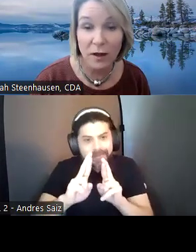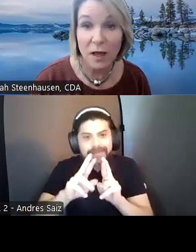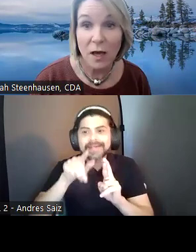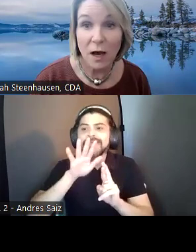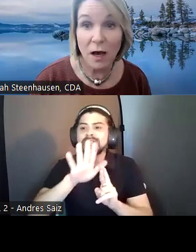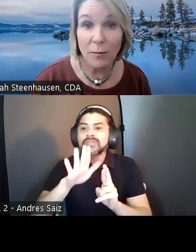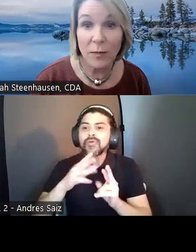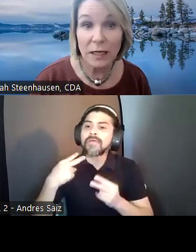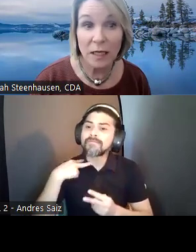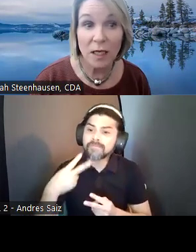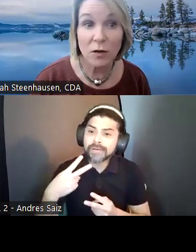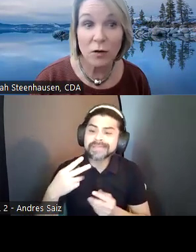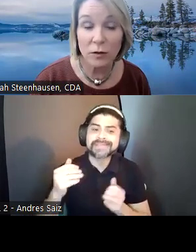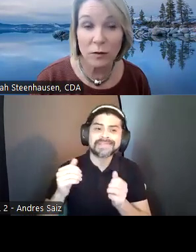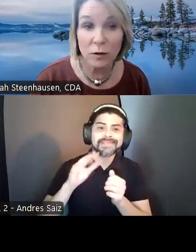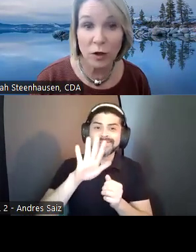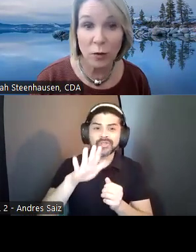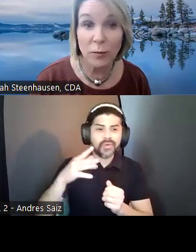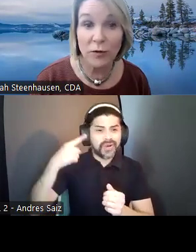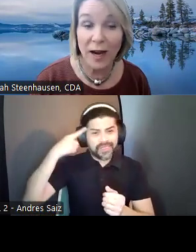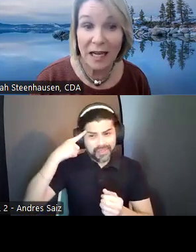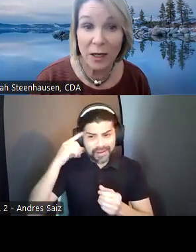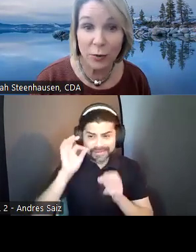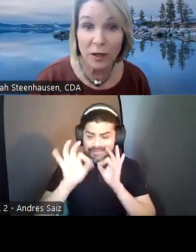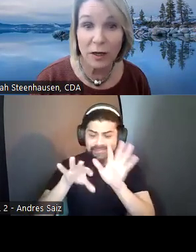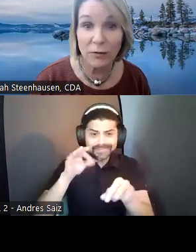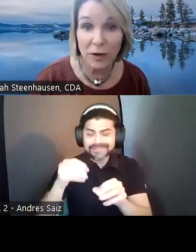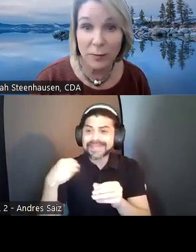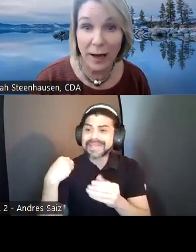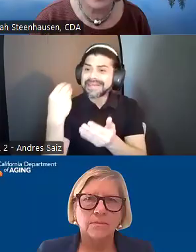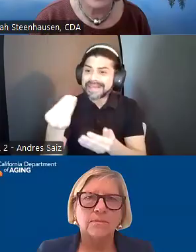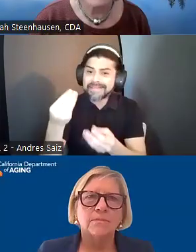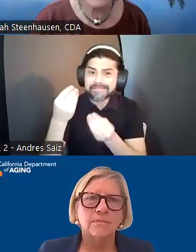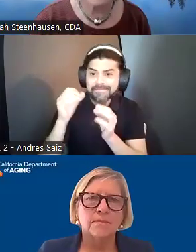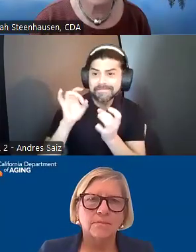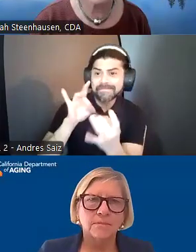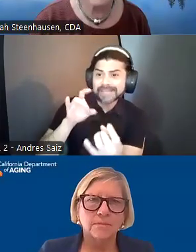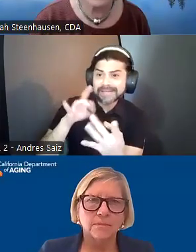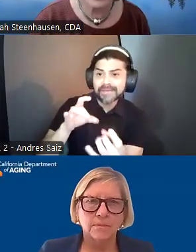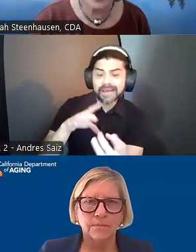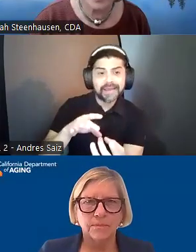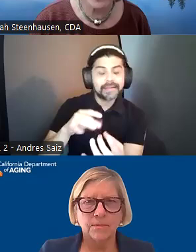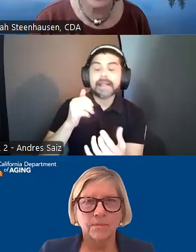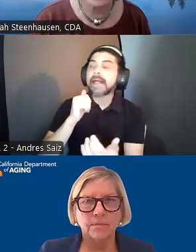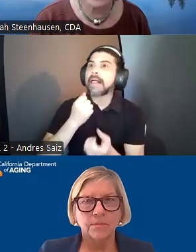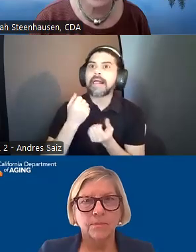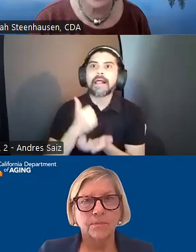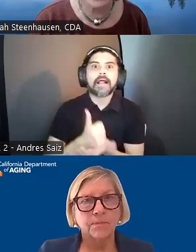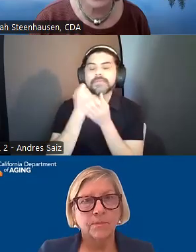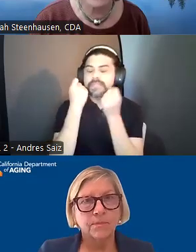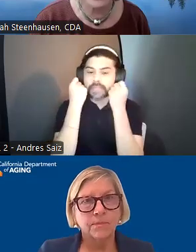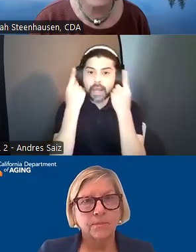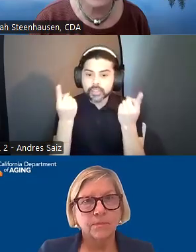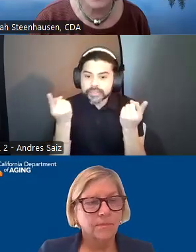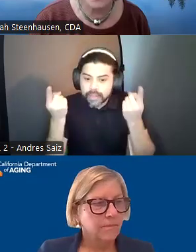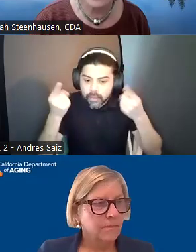committees in providing input and feedback that helps us better understand what is